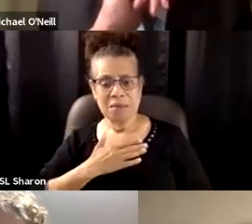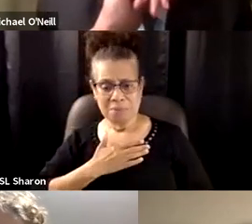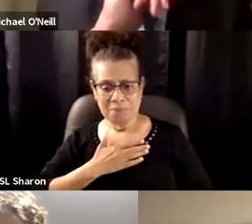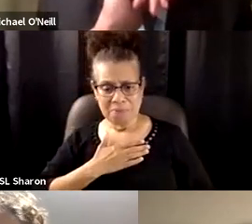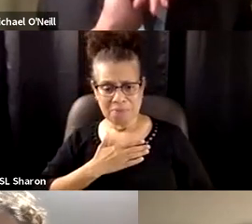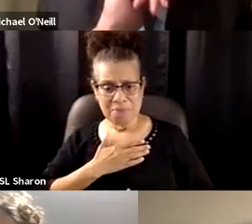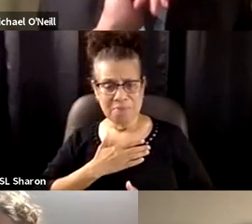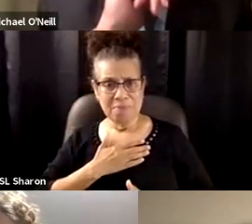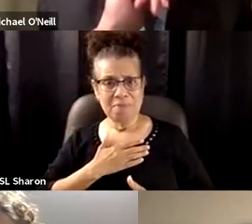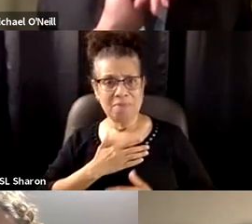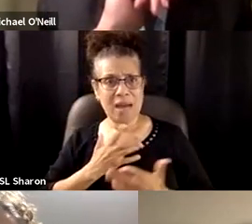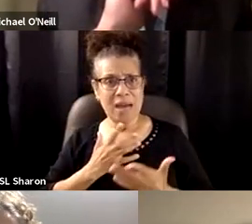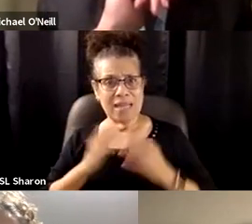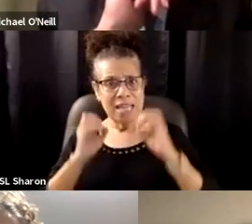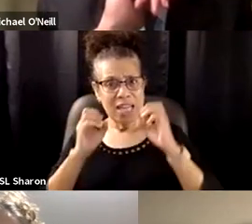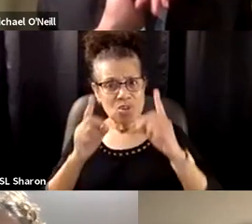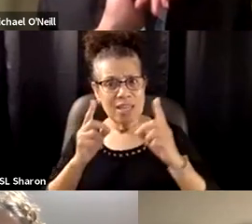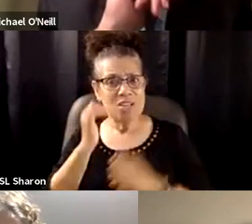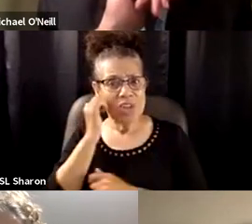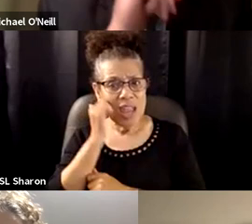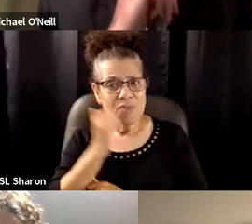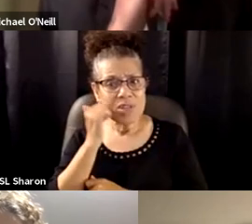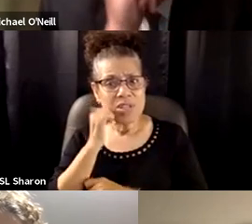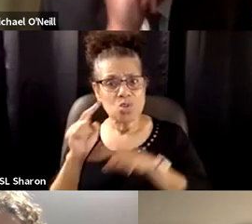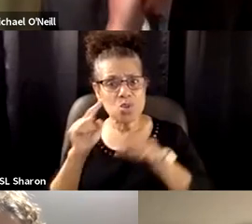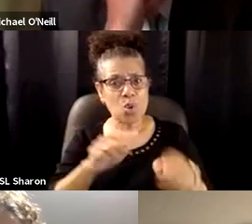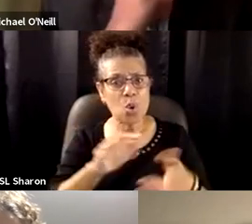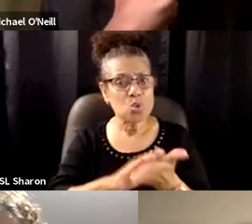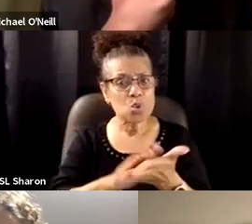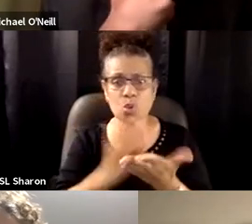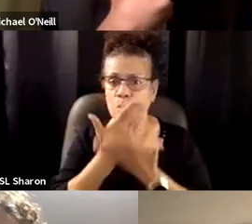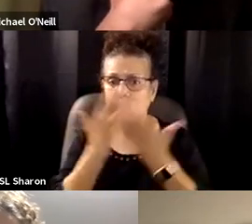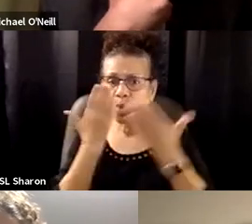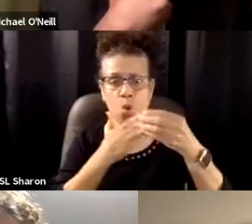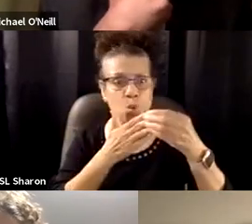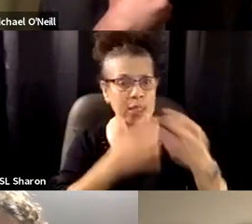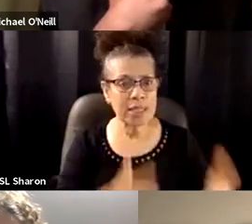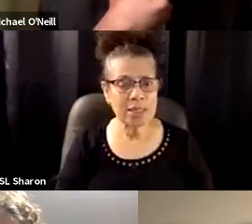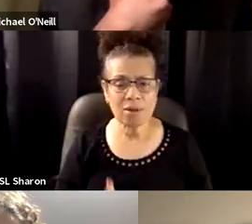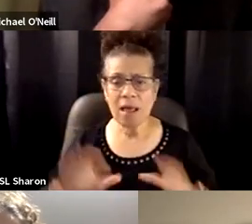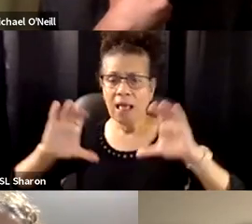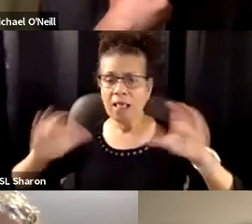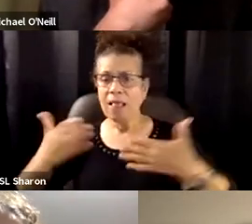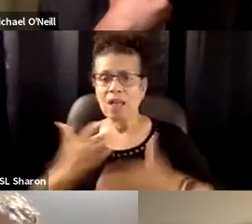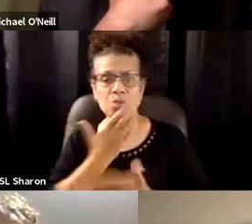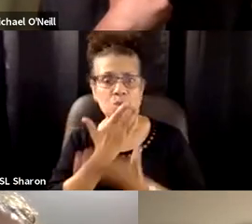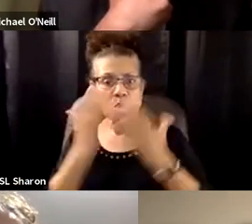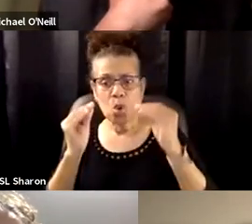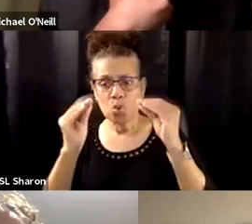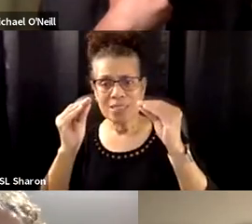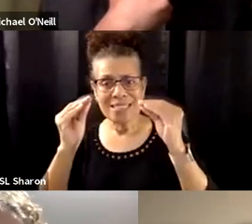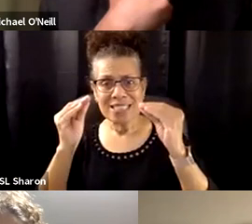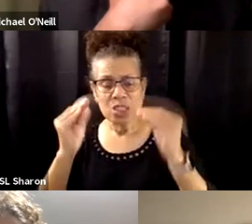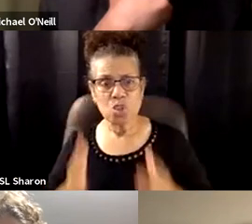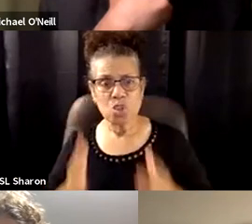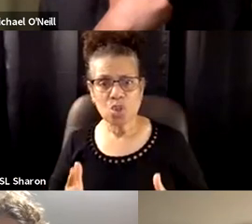every day that she spends in that school without a leader and that classroom without a teacher being